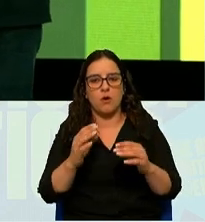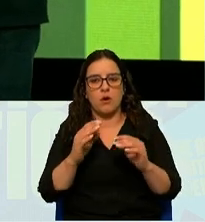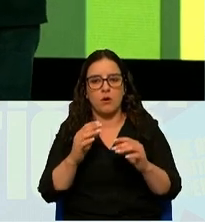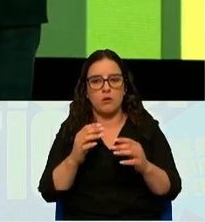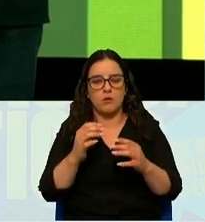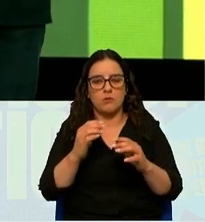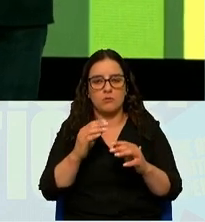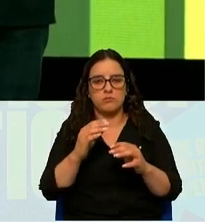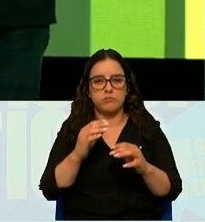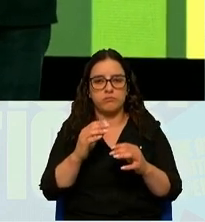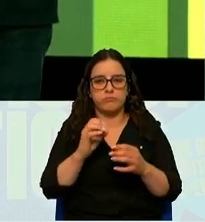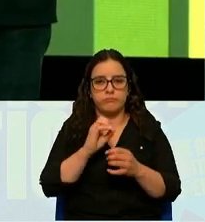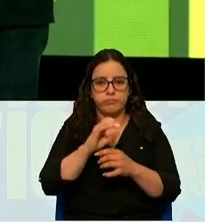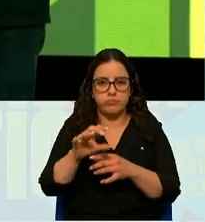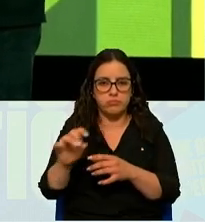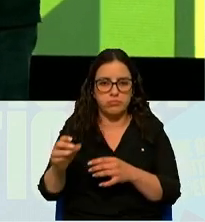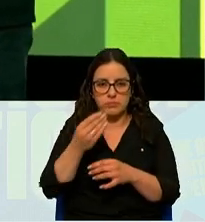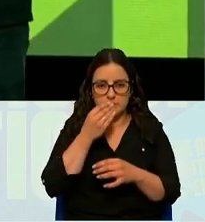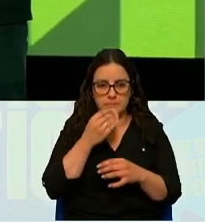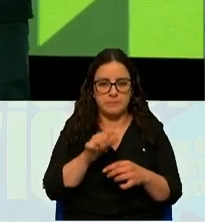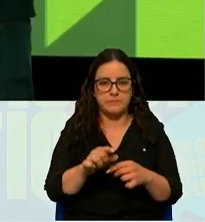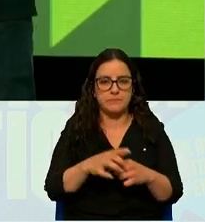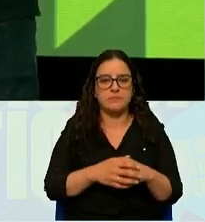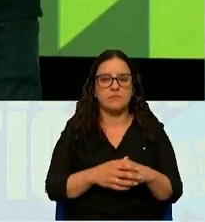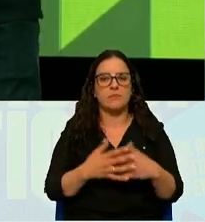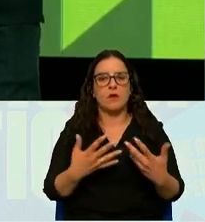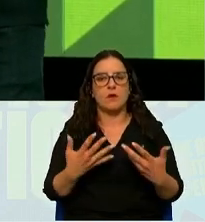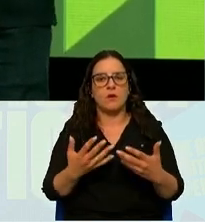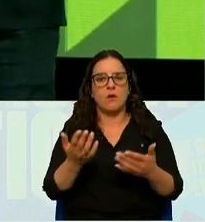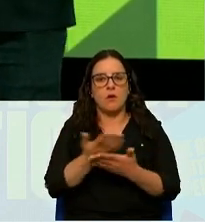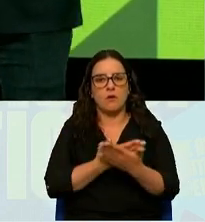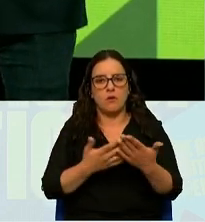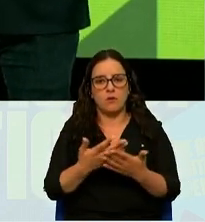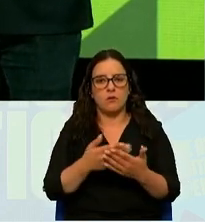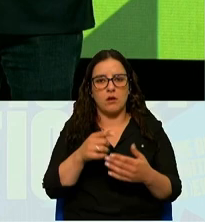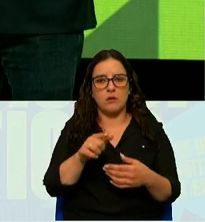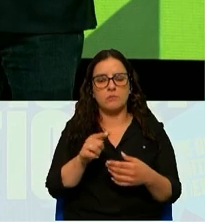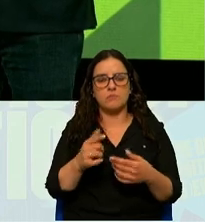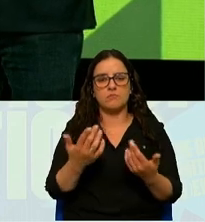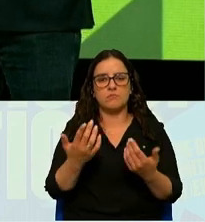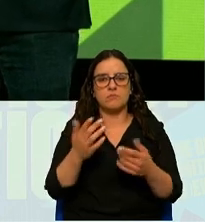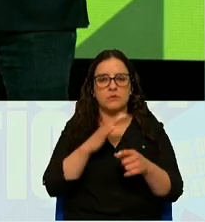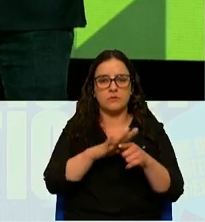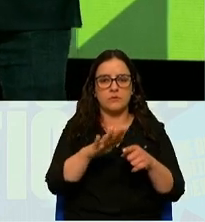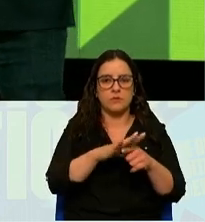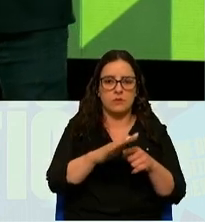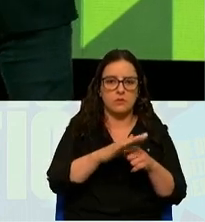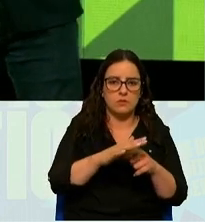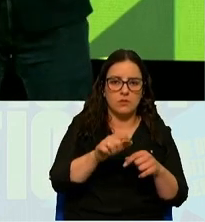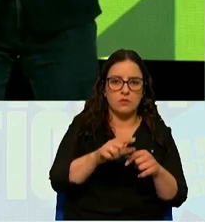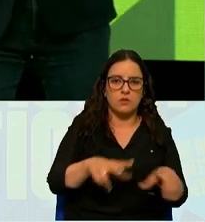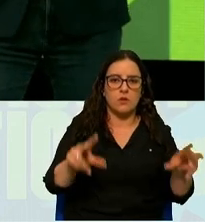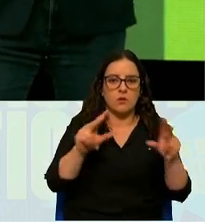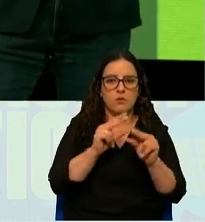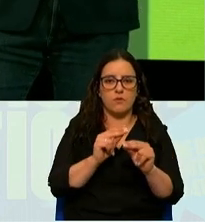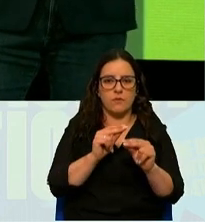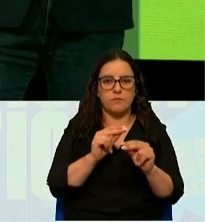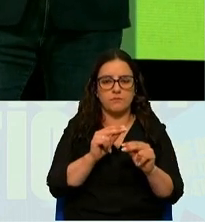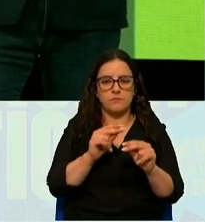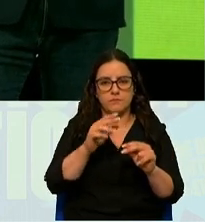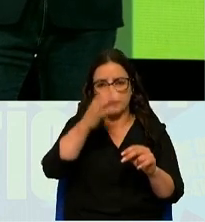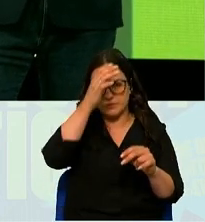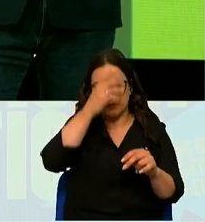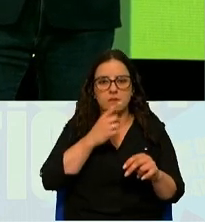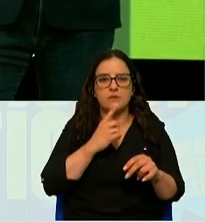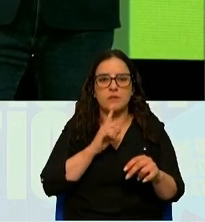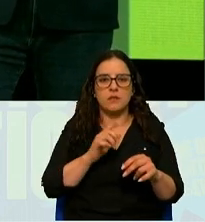business side, so let's turn a little bit into the business. What is the impact of this new paradigm for AI in the business? And the example that I